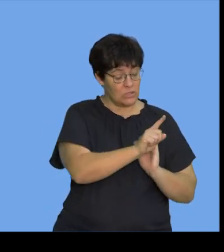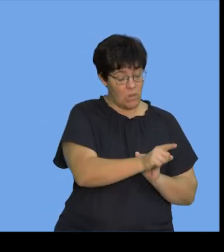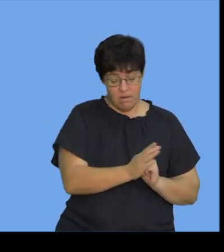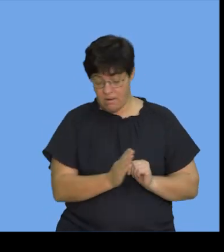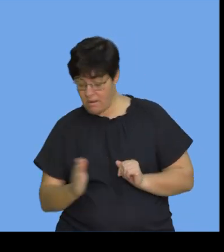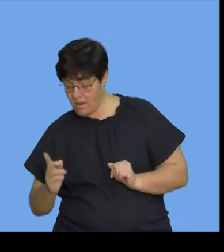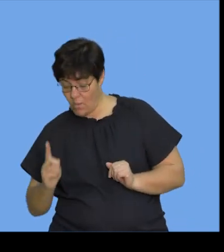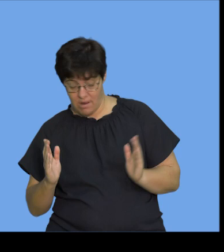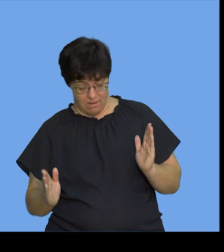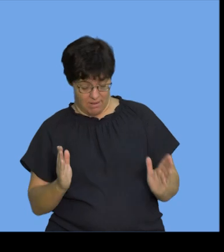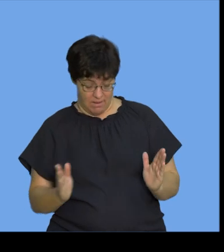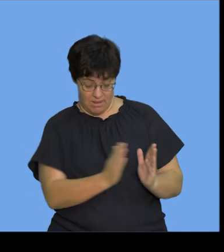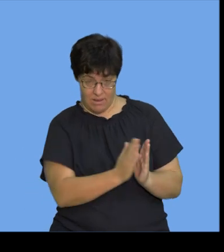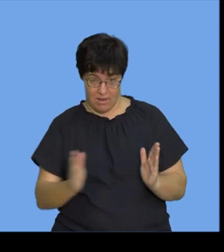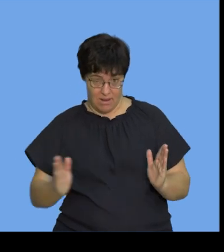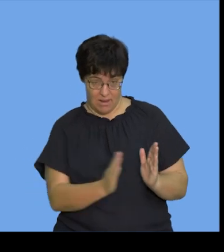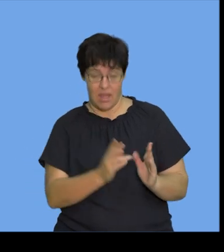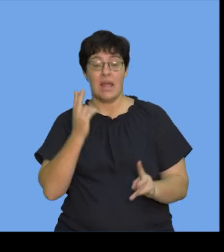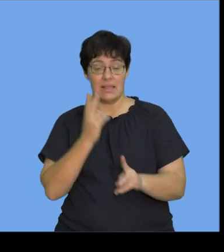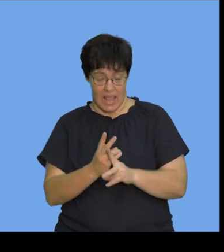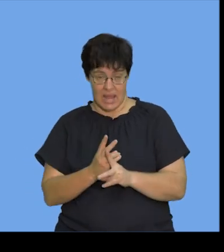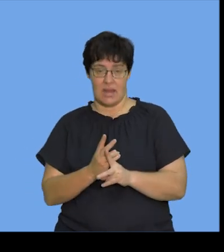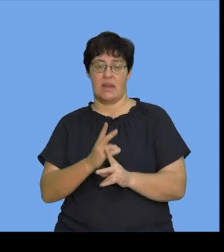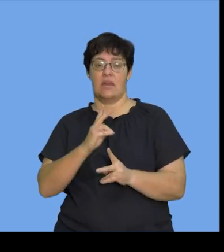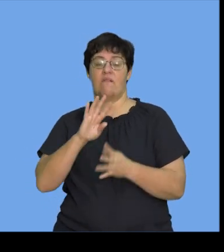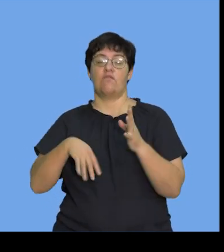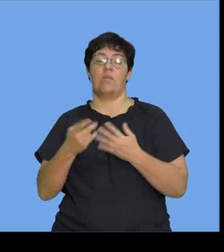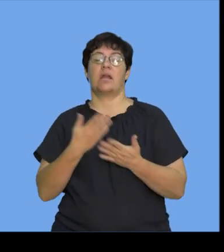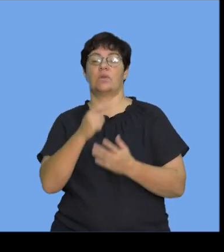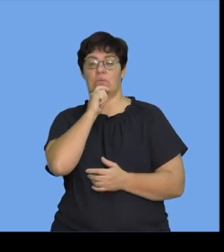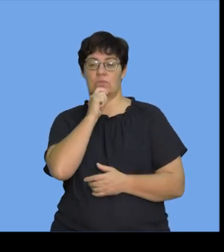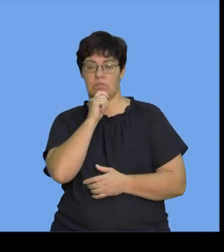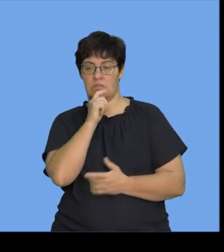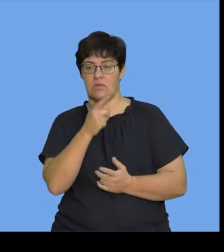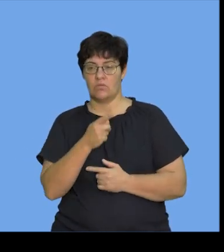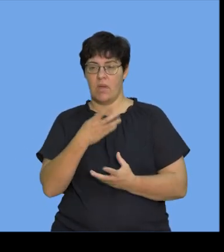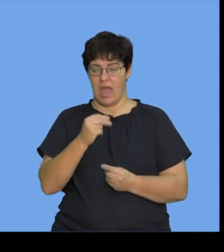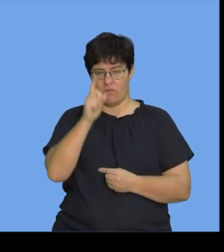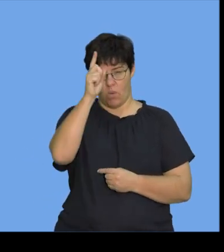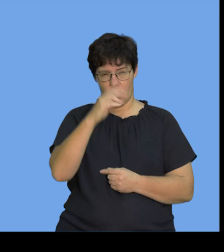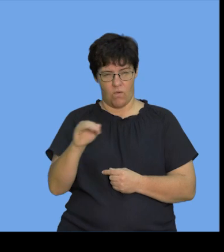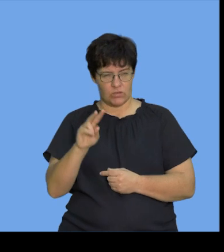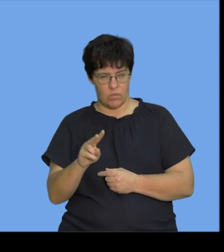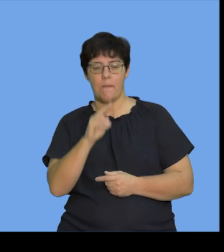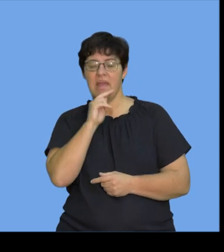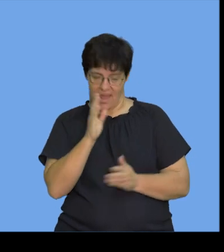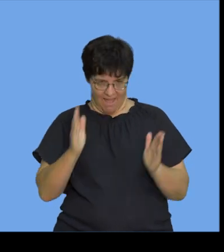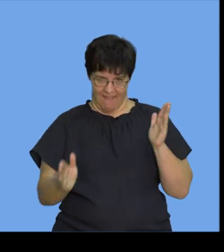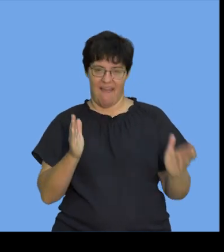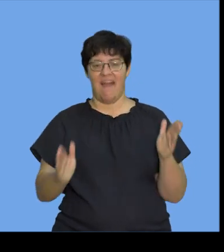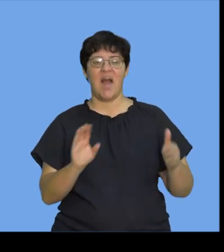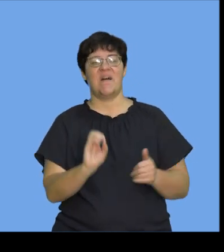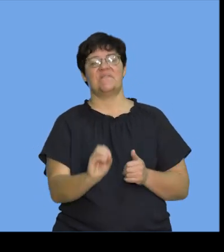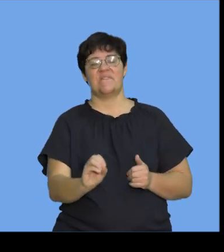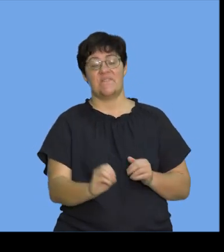can I then use the formula. So is it? Because I got 1/2. It does lie between the -1